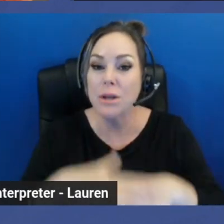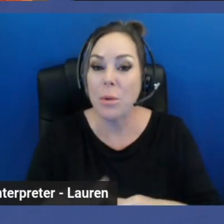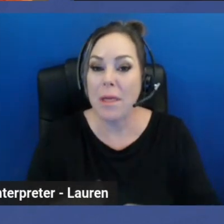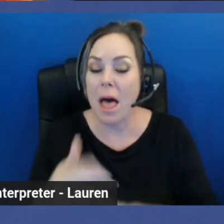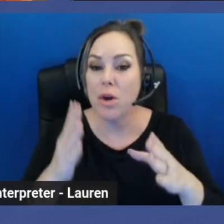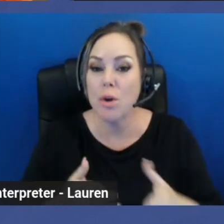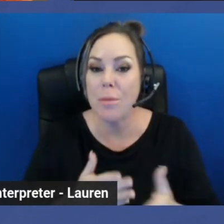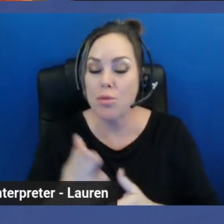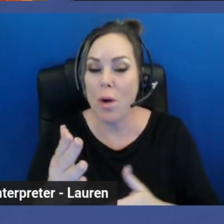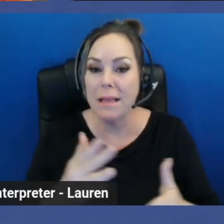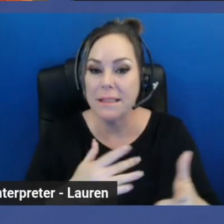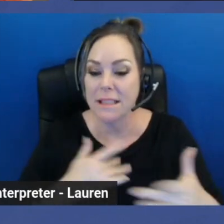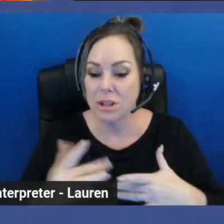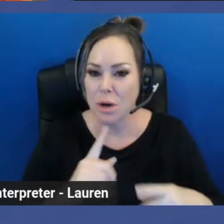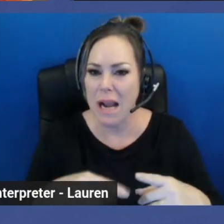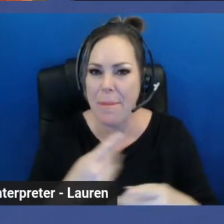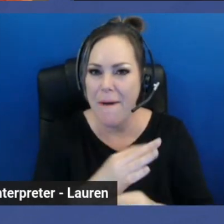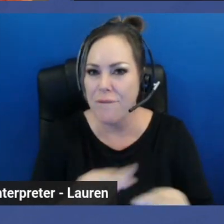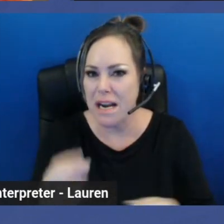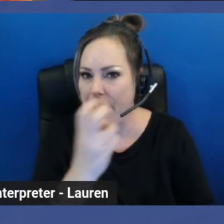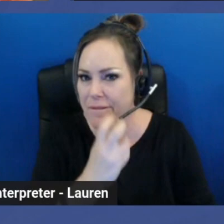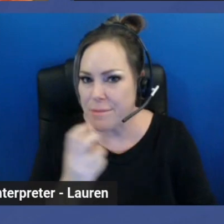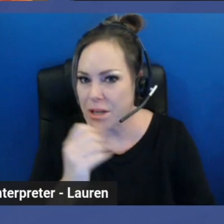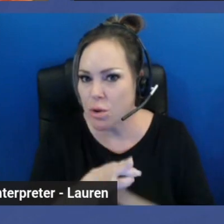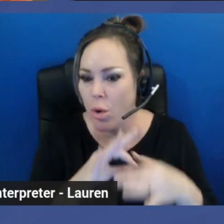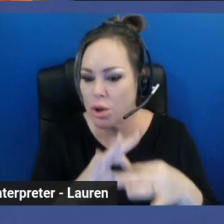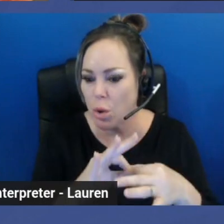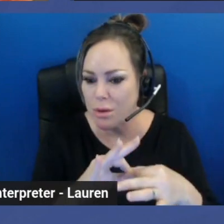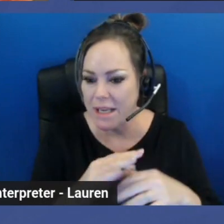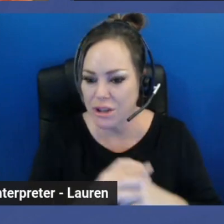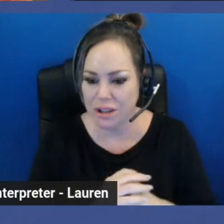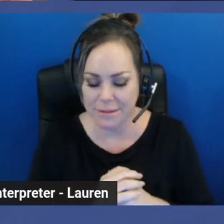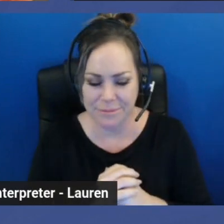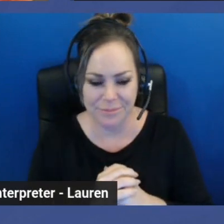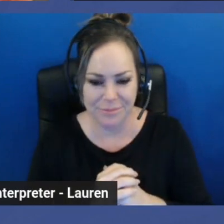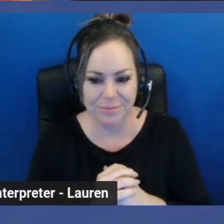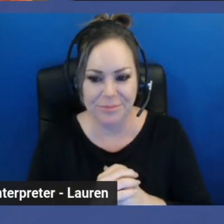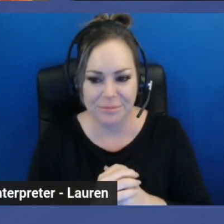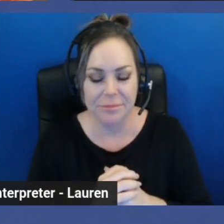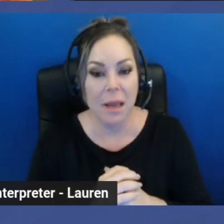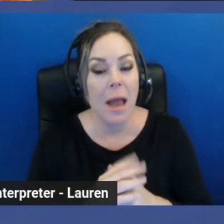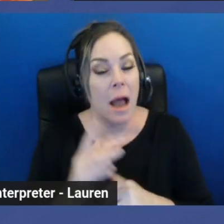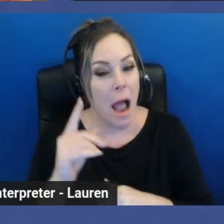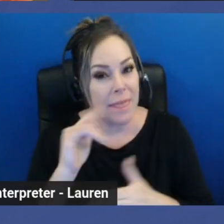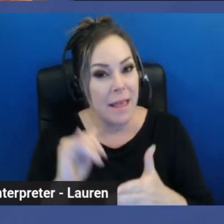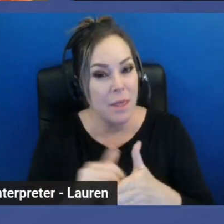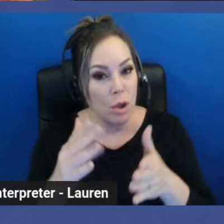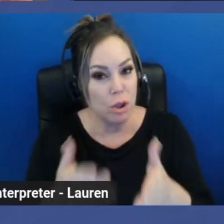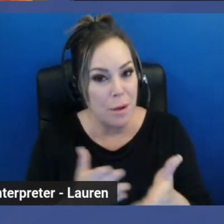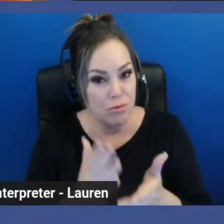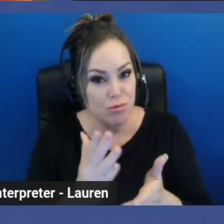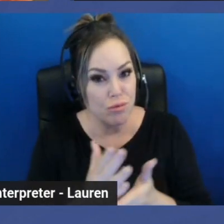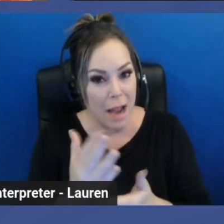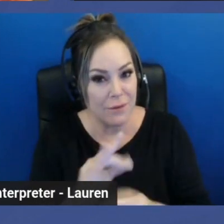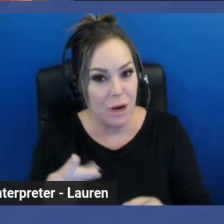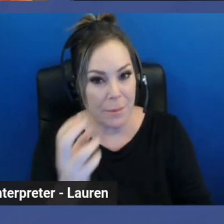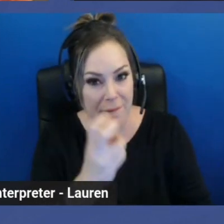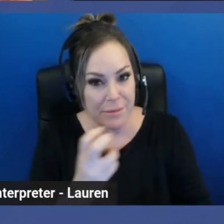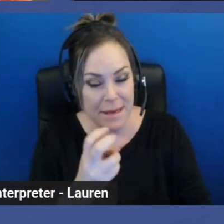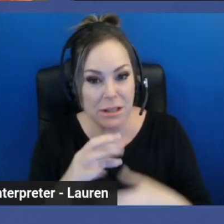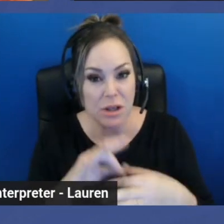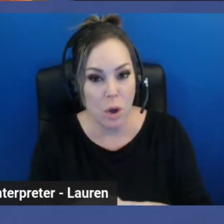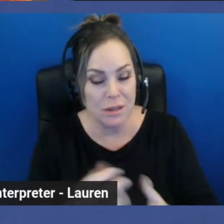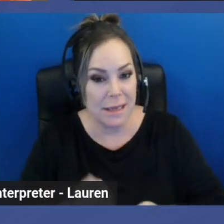concerns like freedom of speech or association? Yeah, so I think those human rights like freedom of speech,